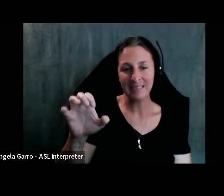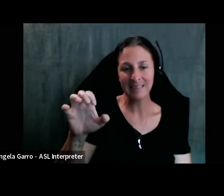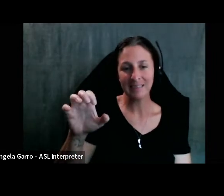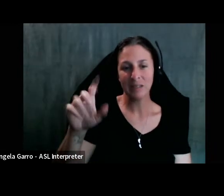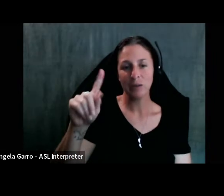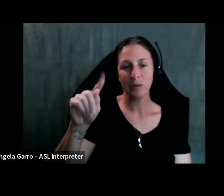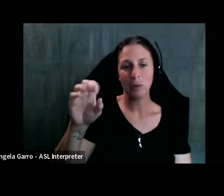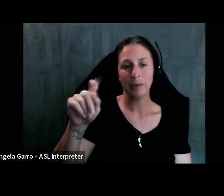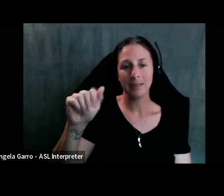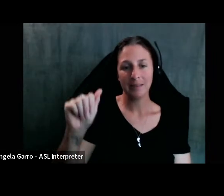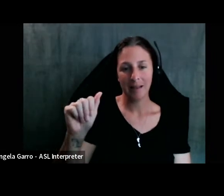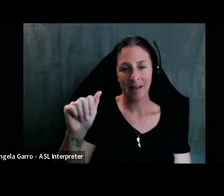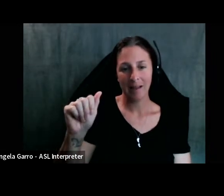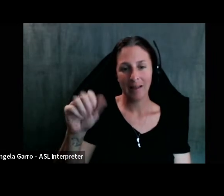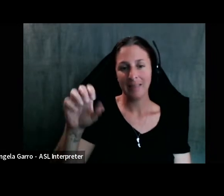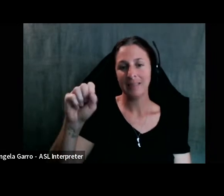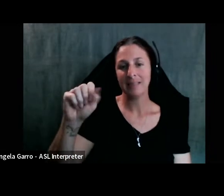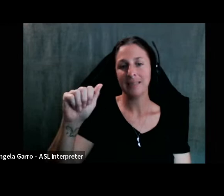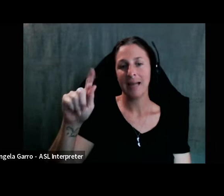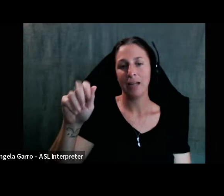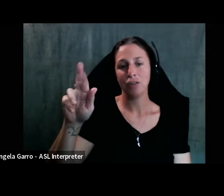Sandra Elion Lopez.